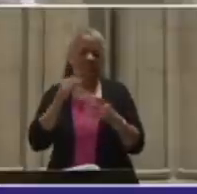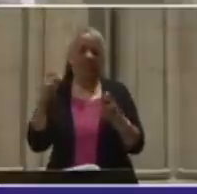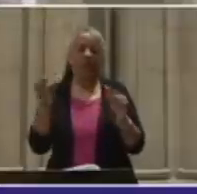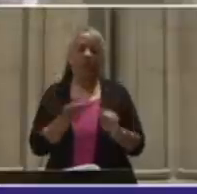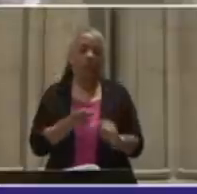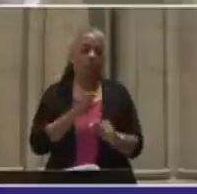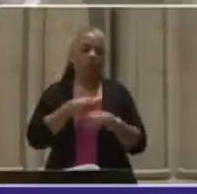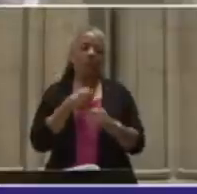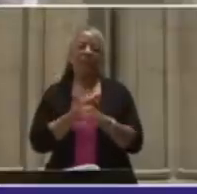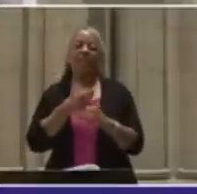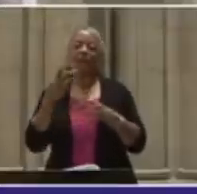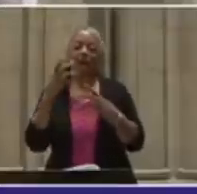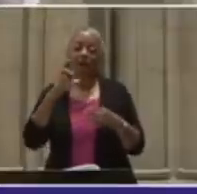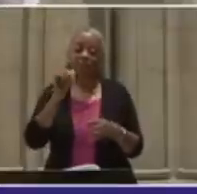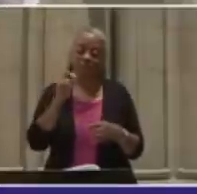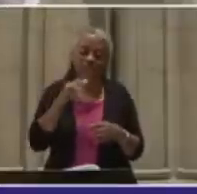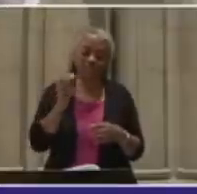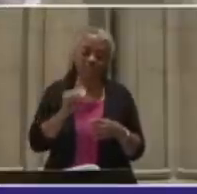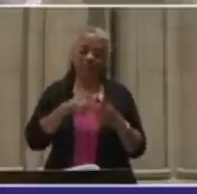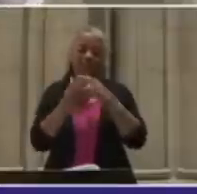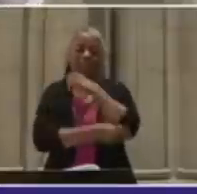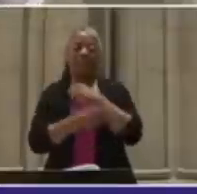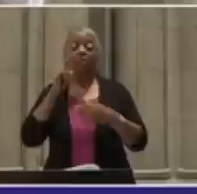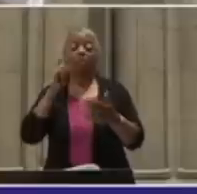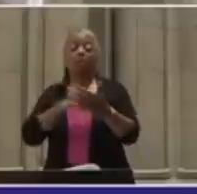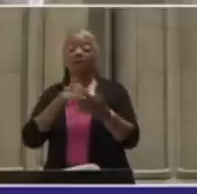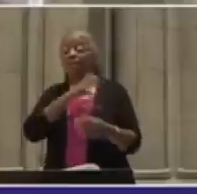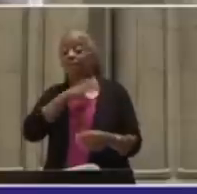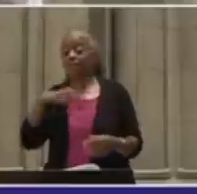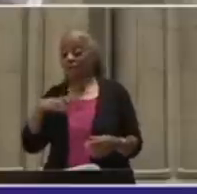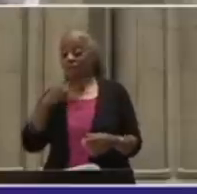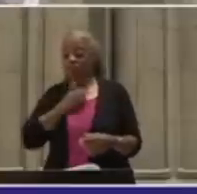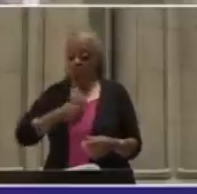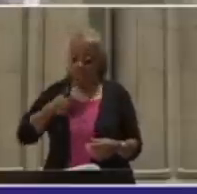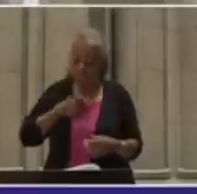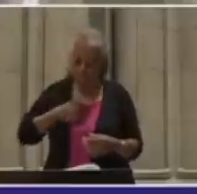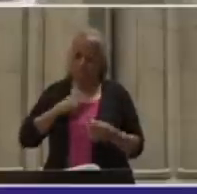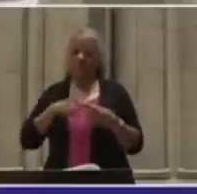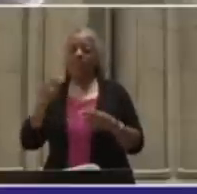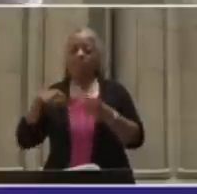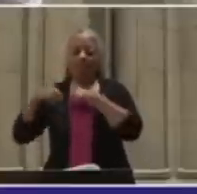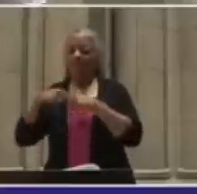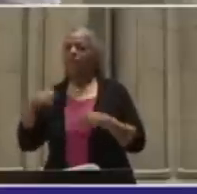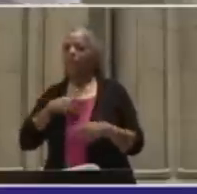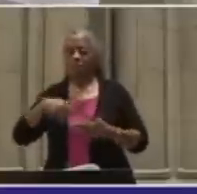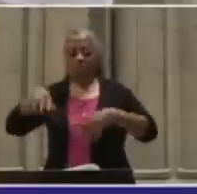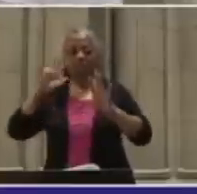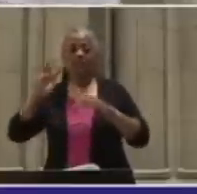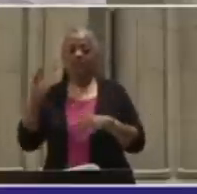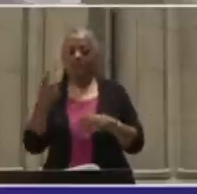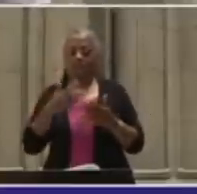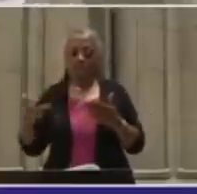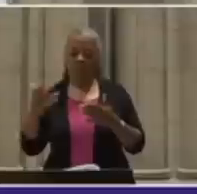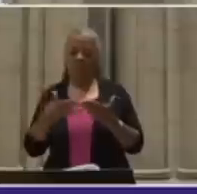by racism and poverty. And if we recognize that, and if Congress would repent and lament and go back and say, we messed up in the first three bills,